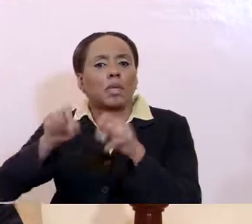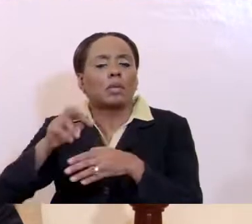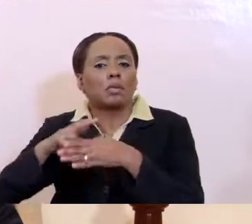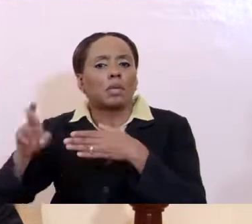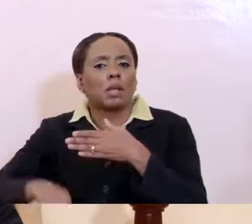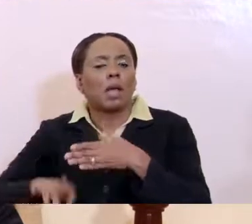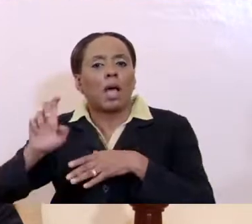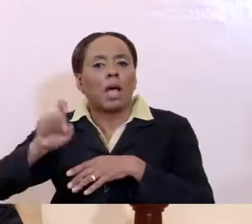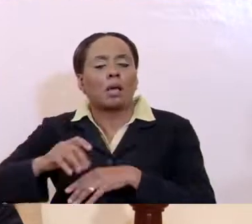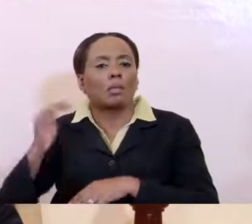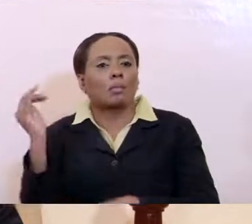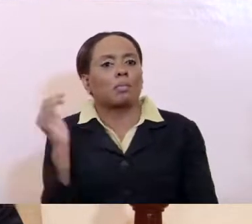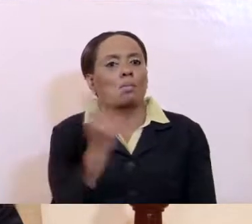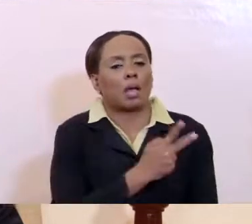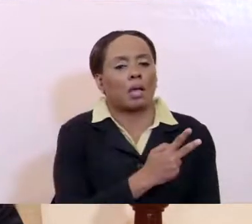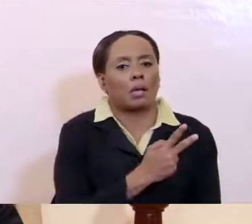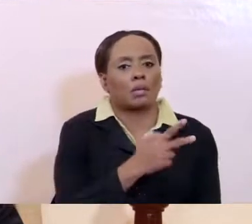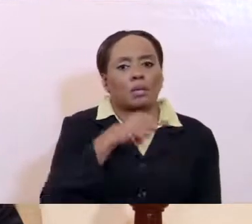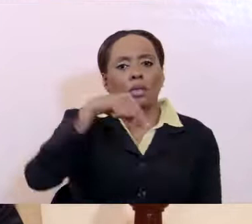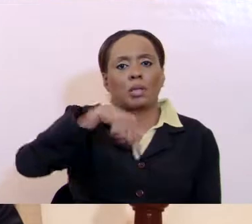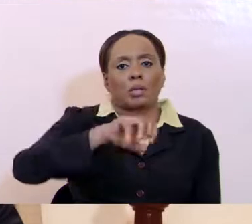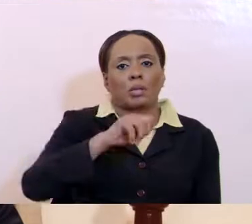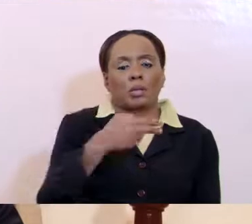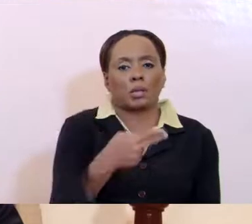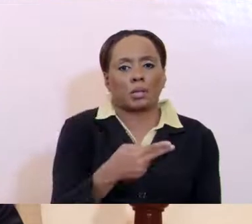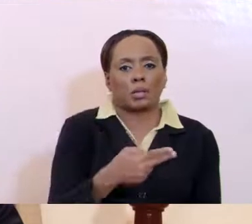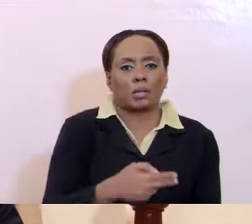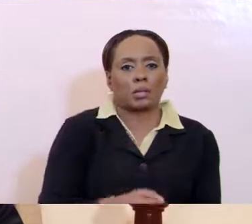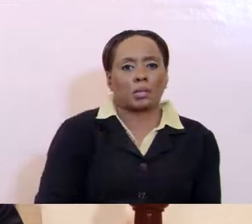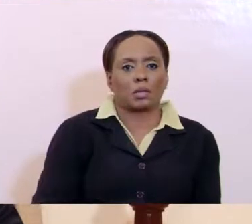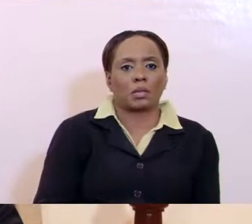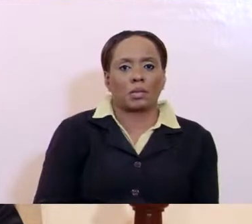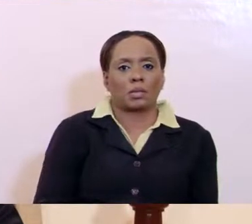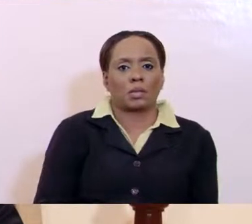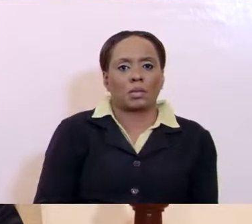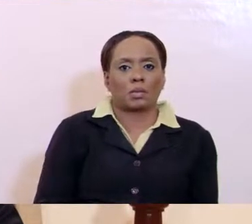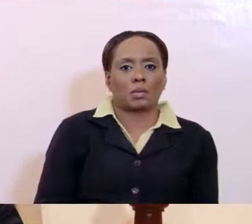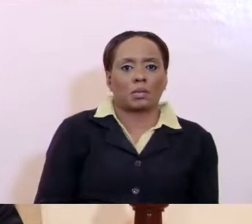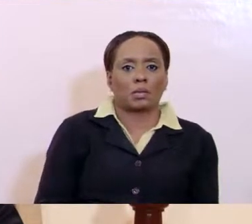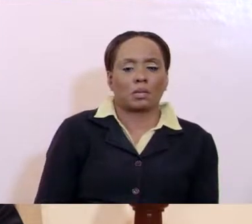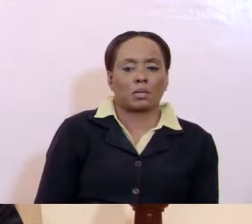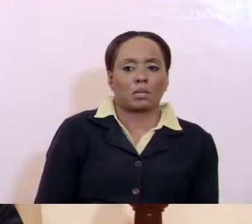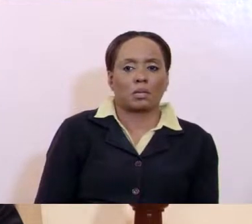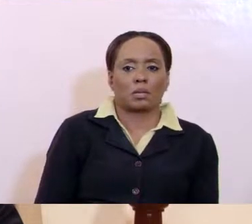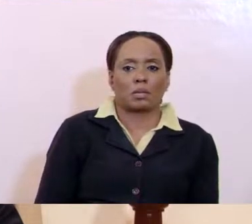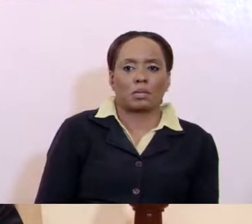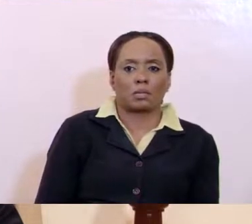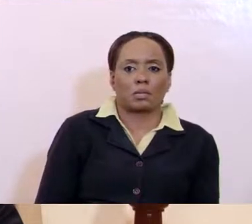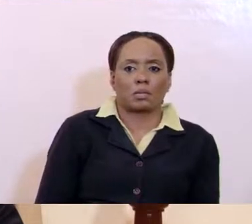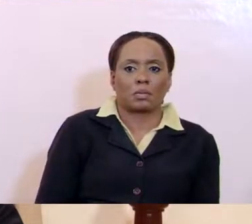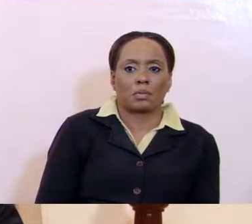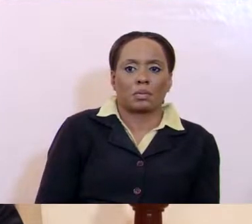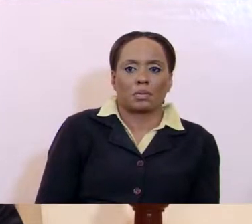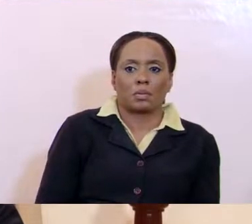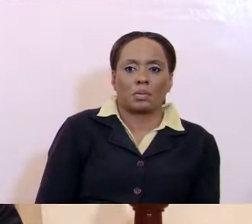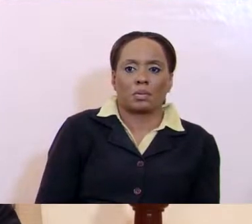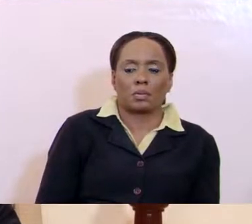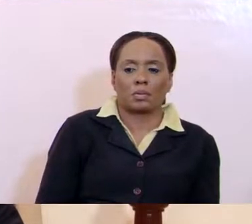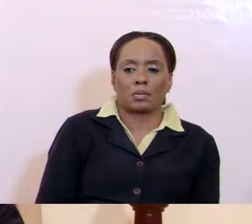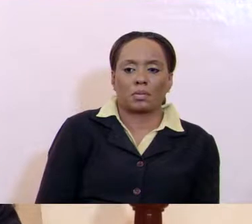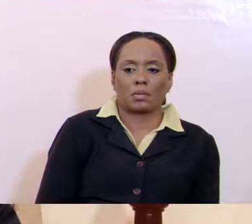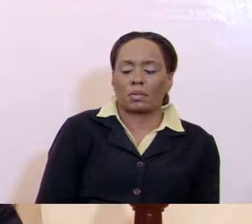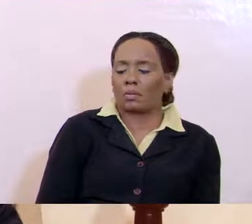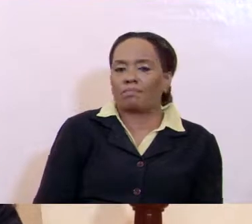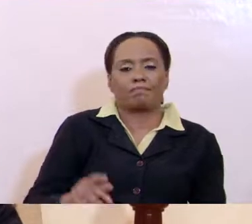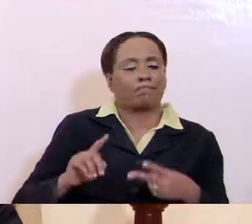To go back to the QEH while awaiting that test because of that Harrison's Point. Yeah, I think you may need to